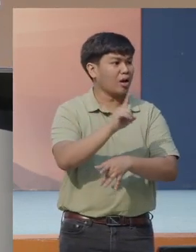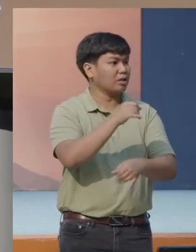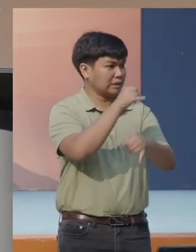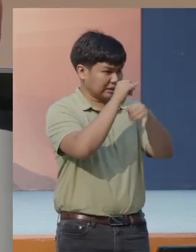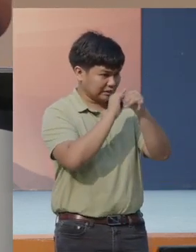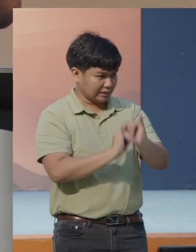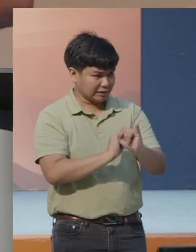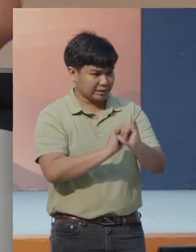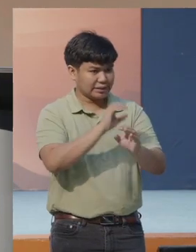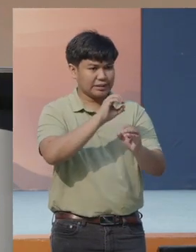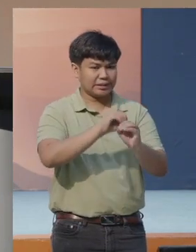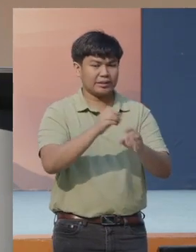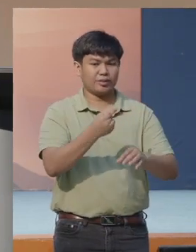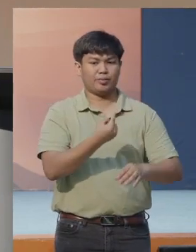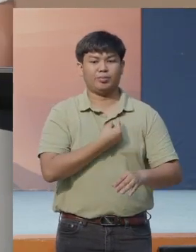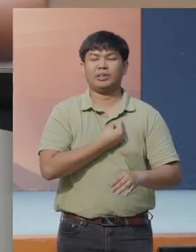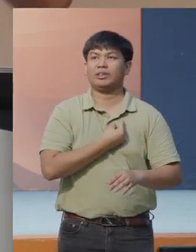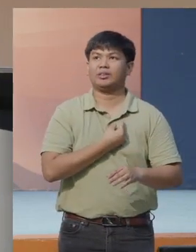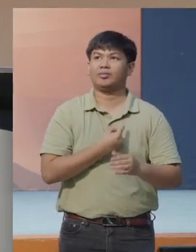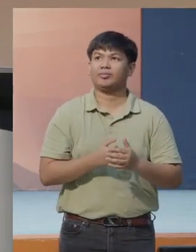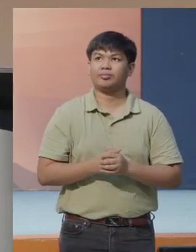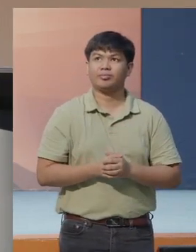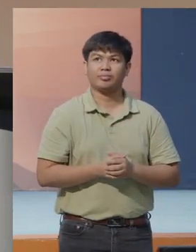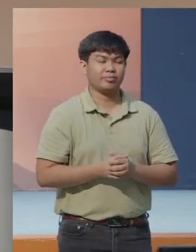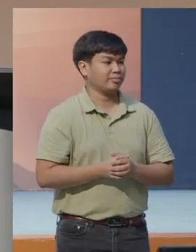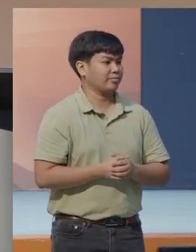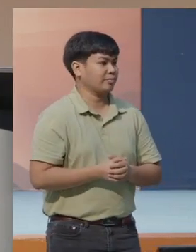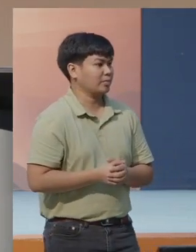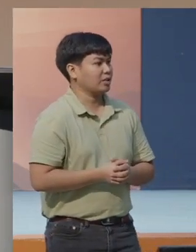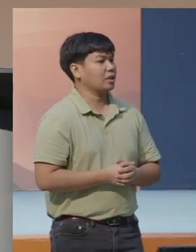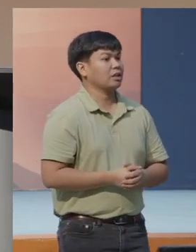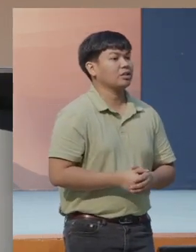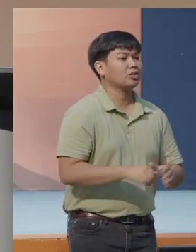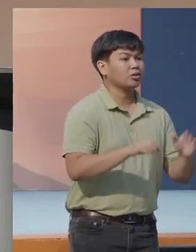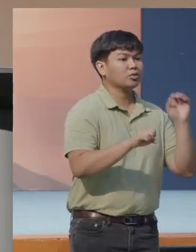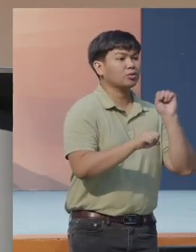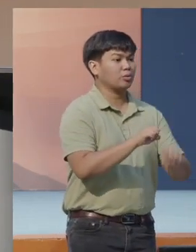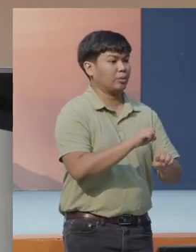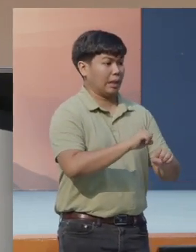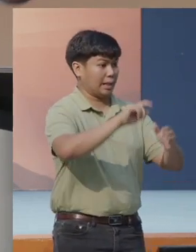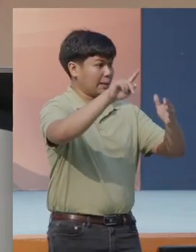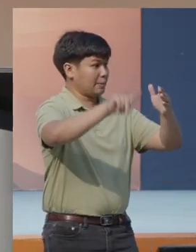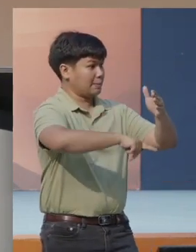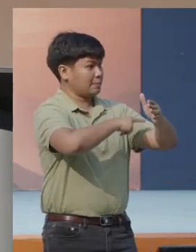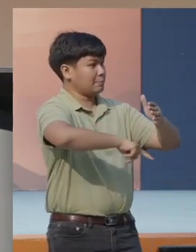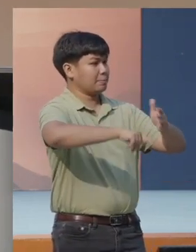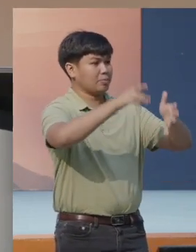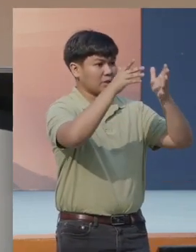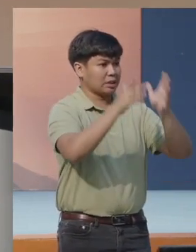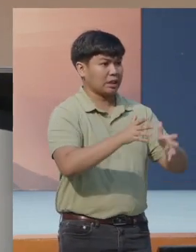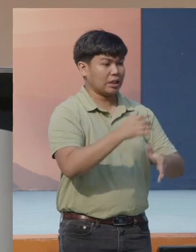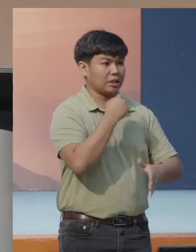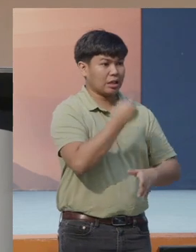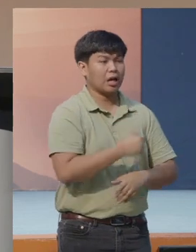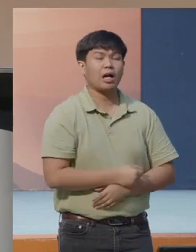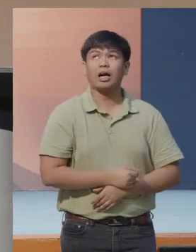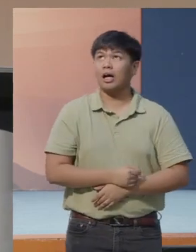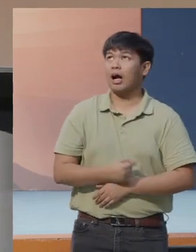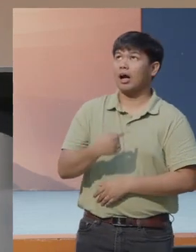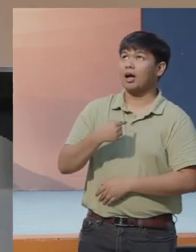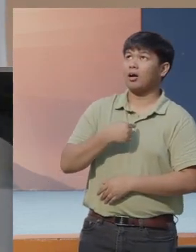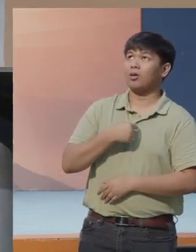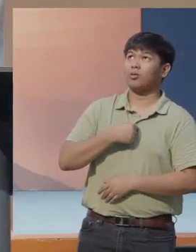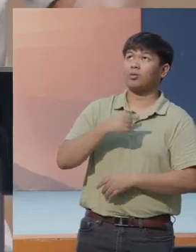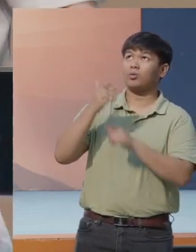that is in me. I ask you, are you righteous? And do you